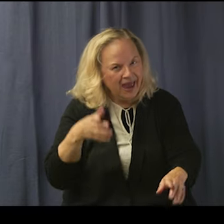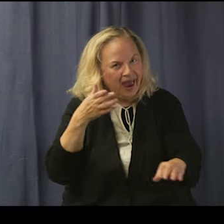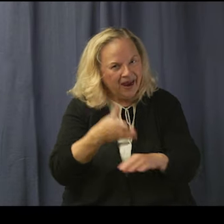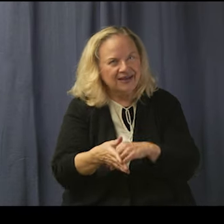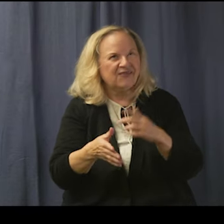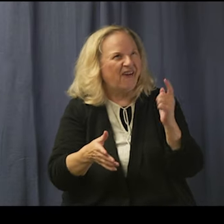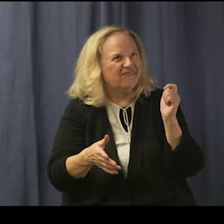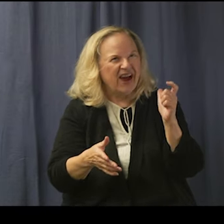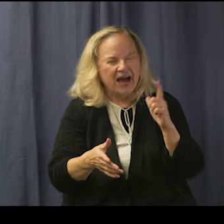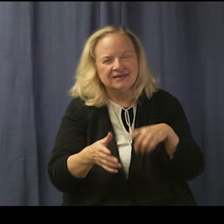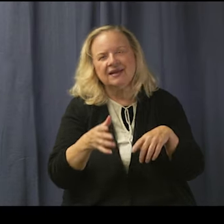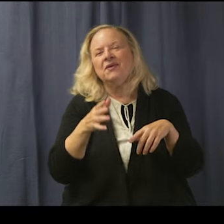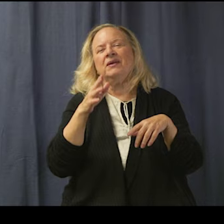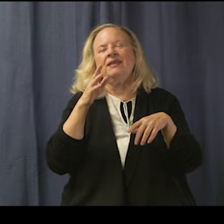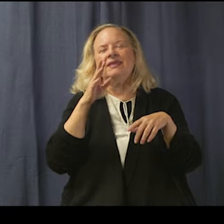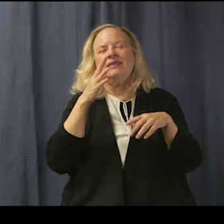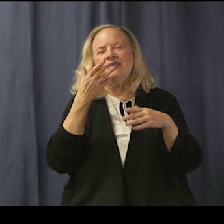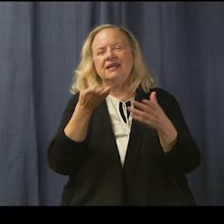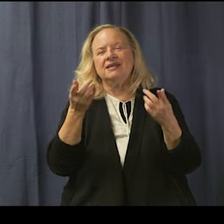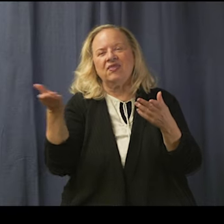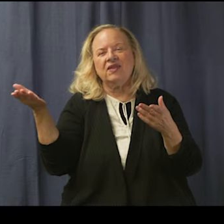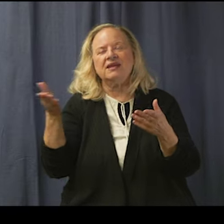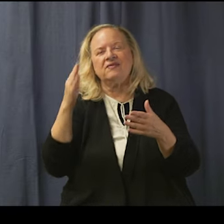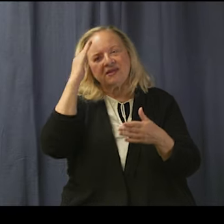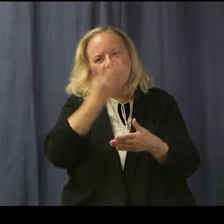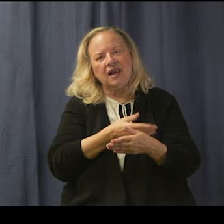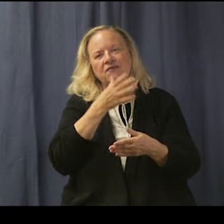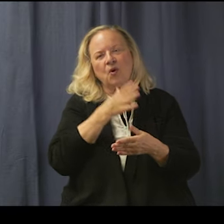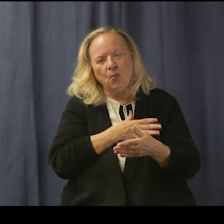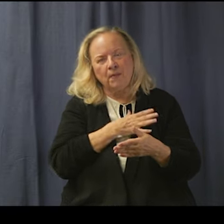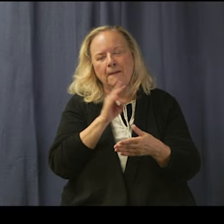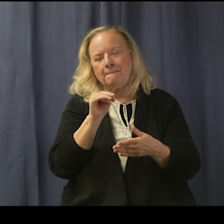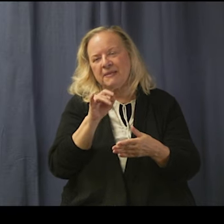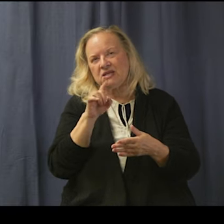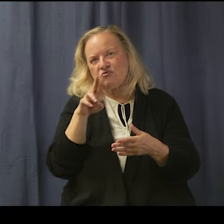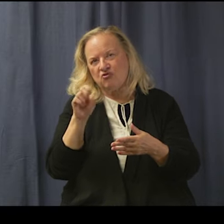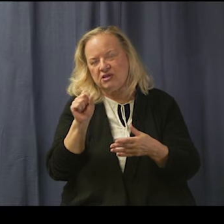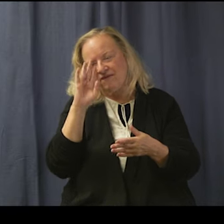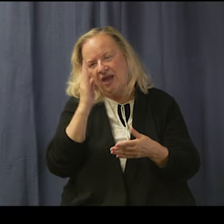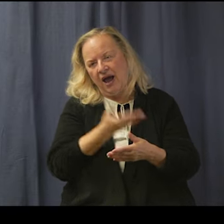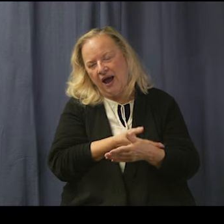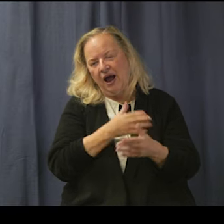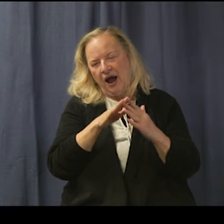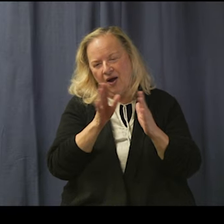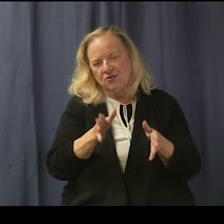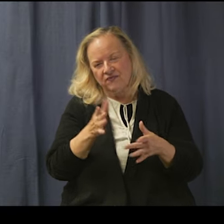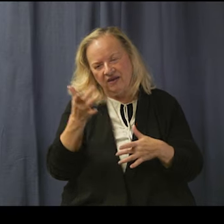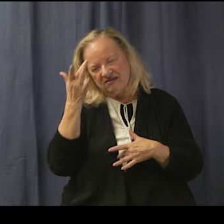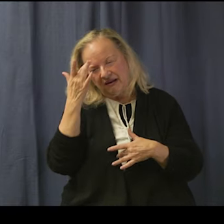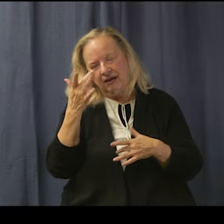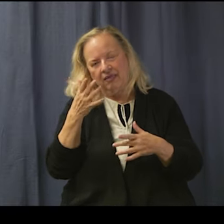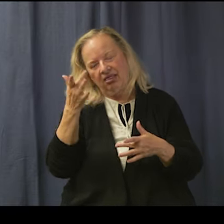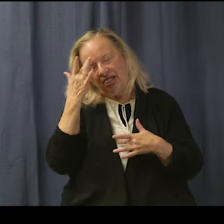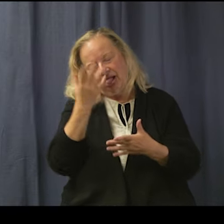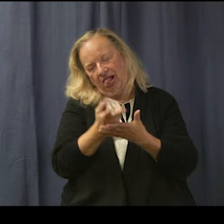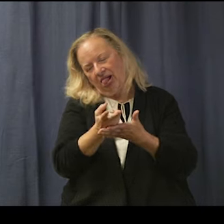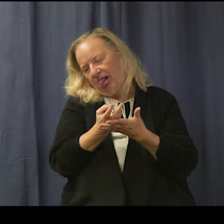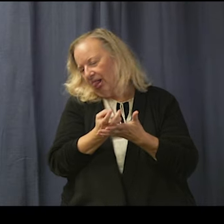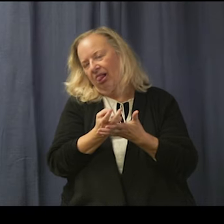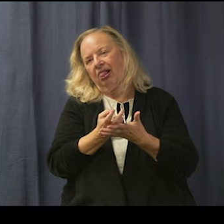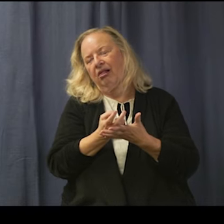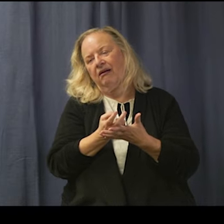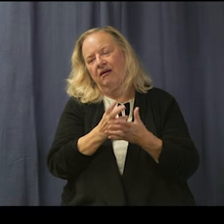after these things that the son of the woman, the mistress of the house, he fell sick, and his sickness was so